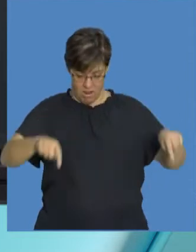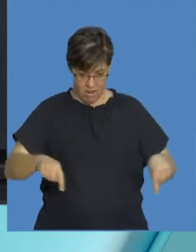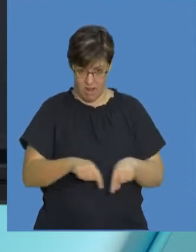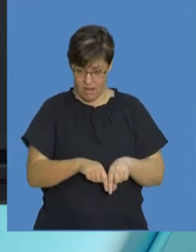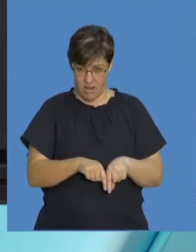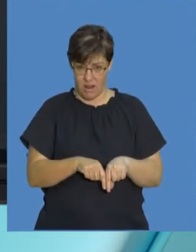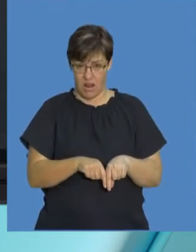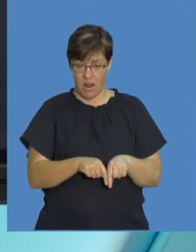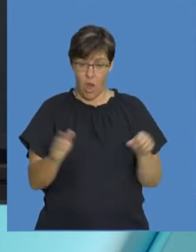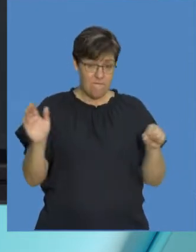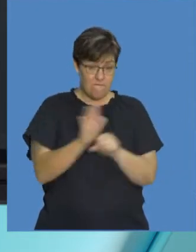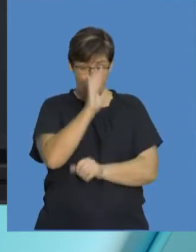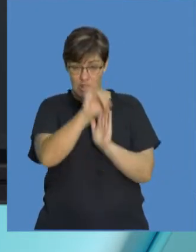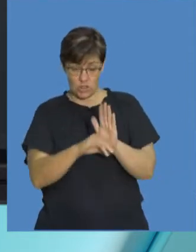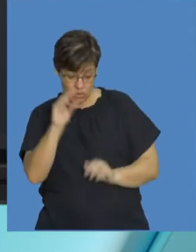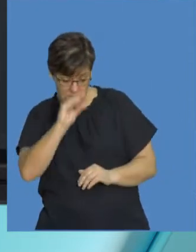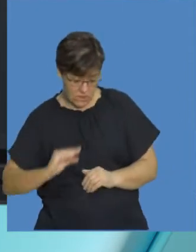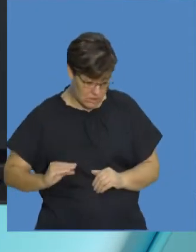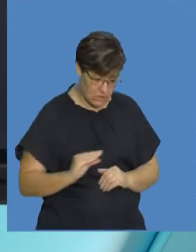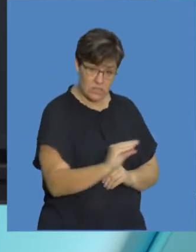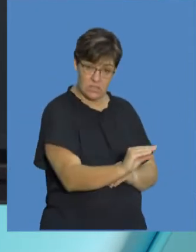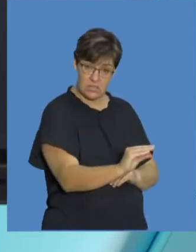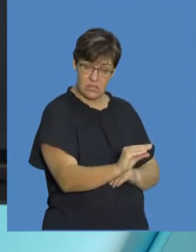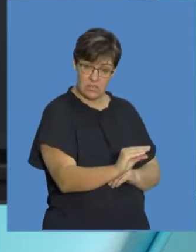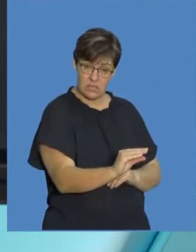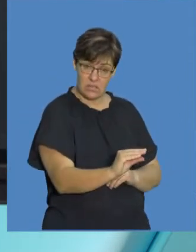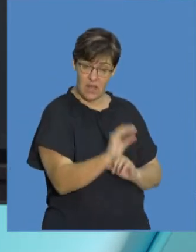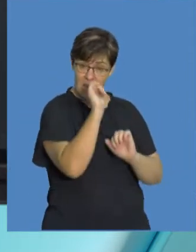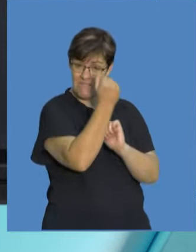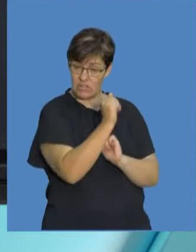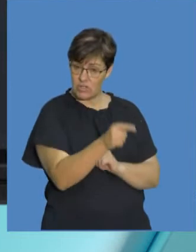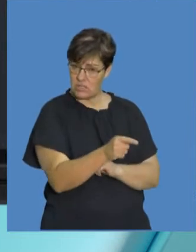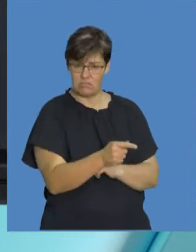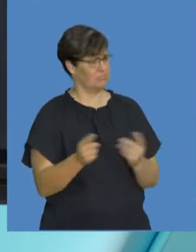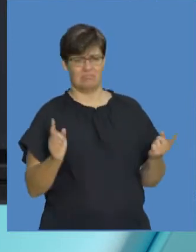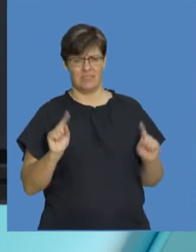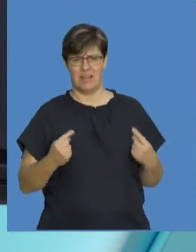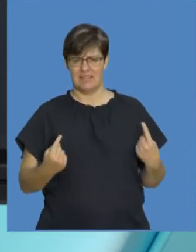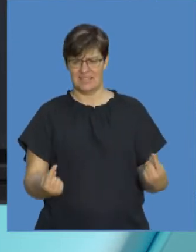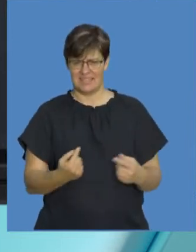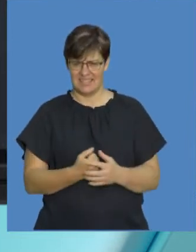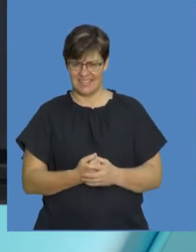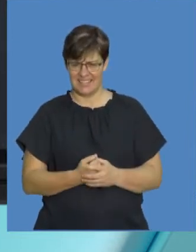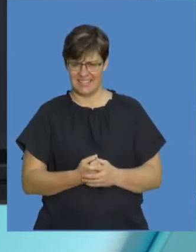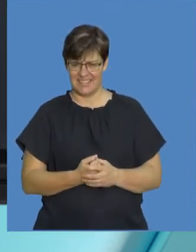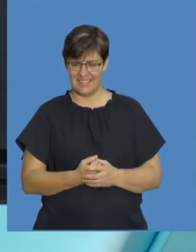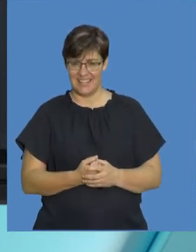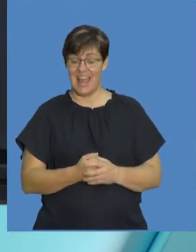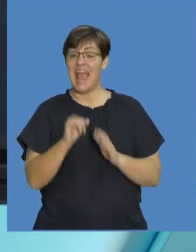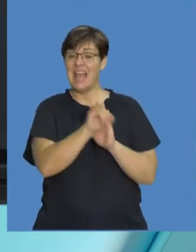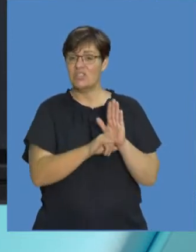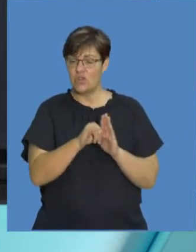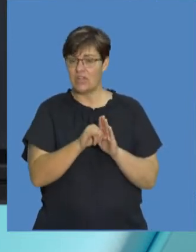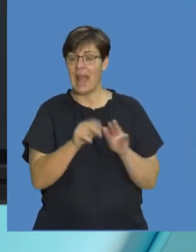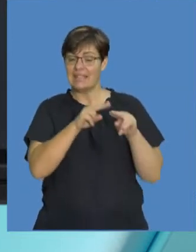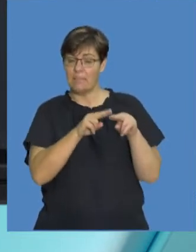premises. Can you take the entire insurance as is into your factory overheads? Certainly not. The